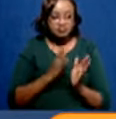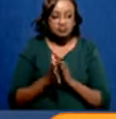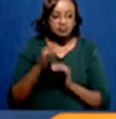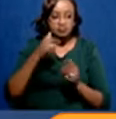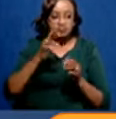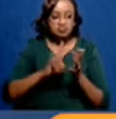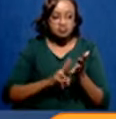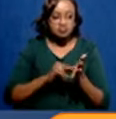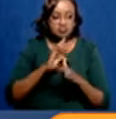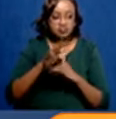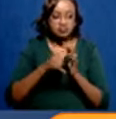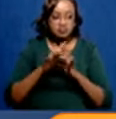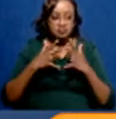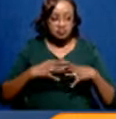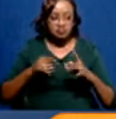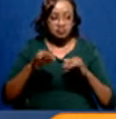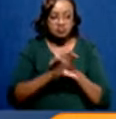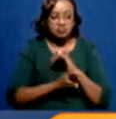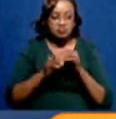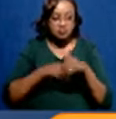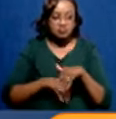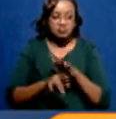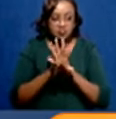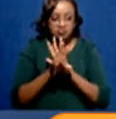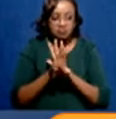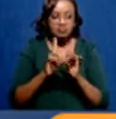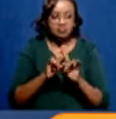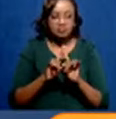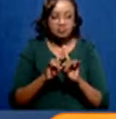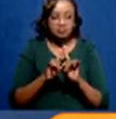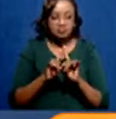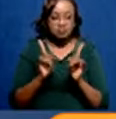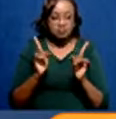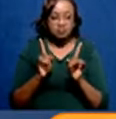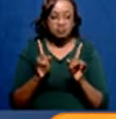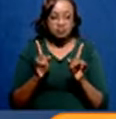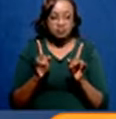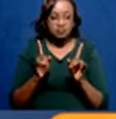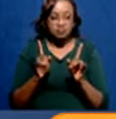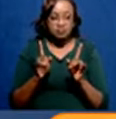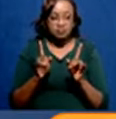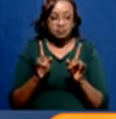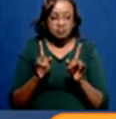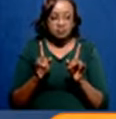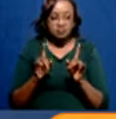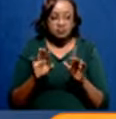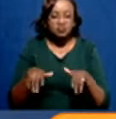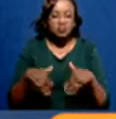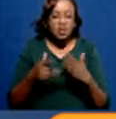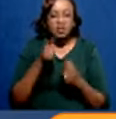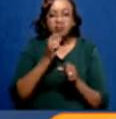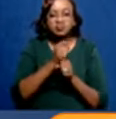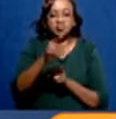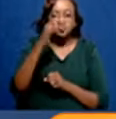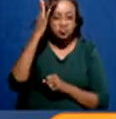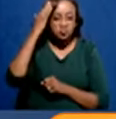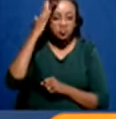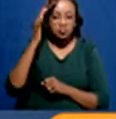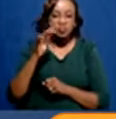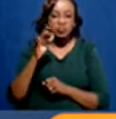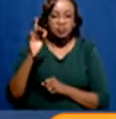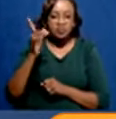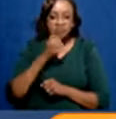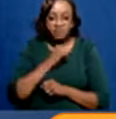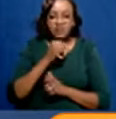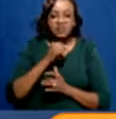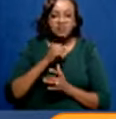household in the country, isn't it? Yes. As per the law? Yes. So how do you determine that you've registered every household